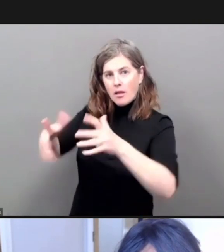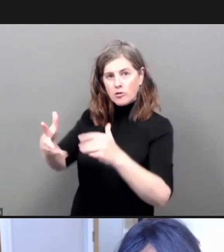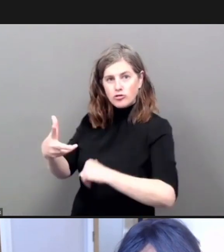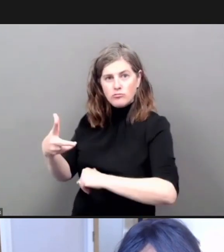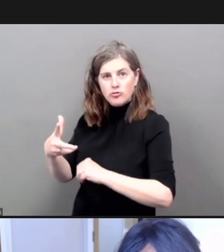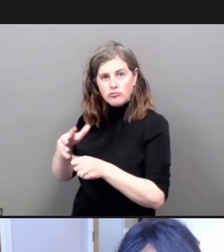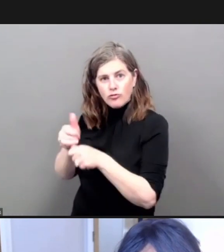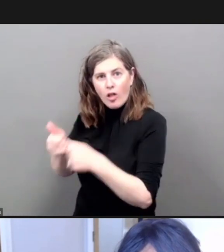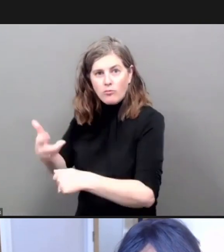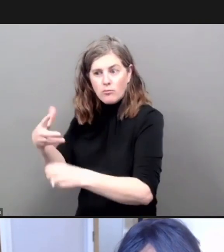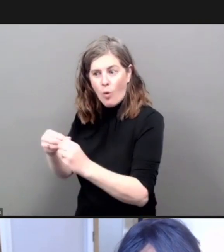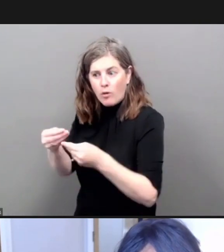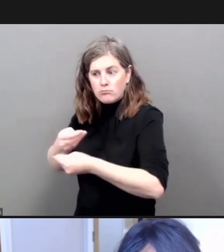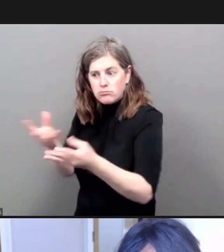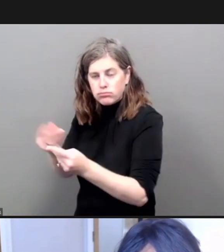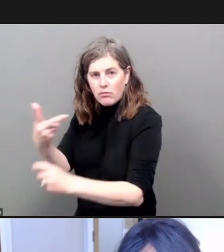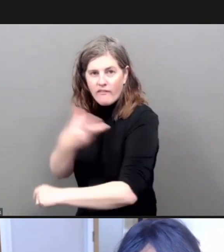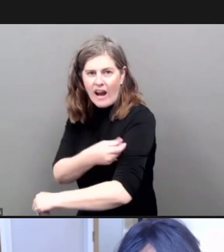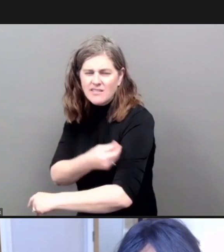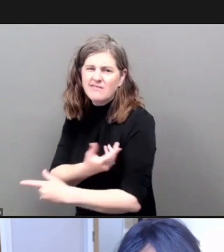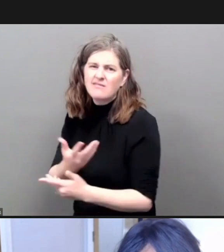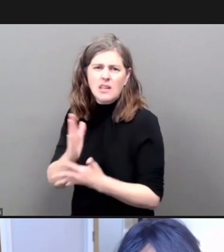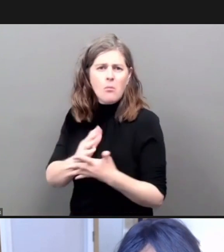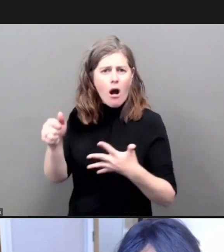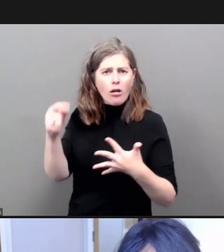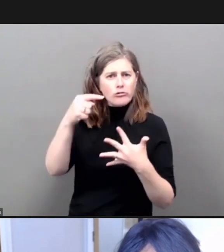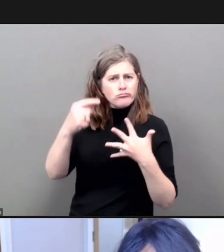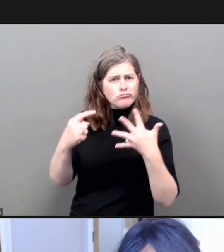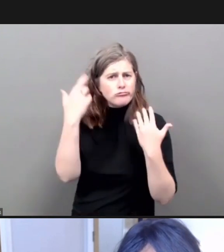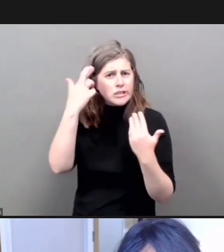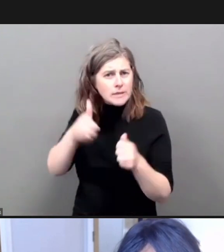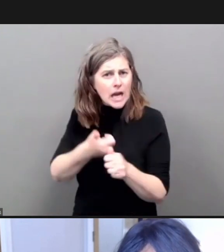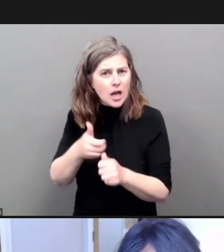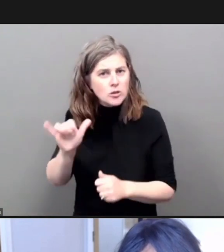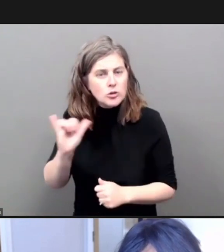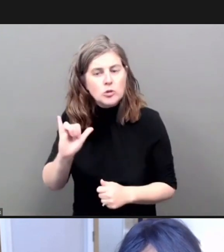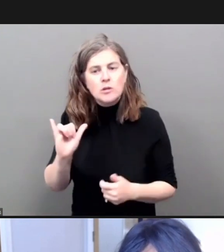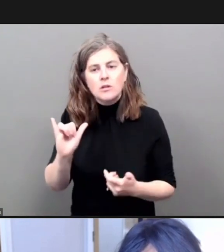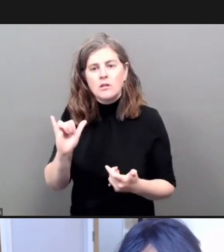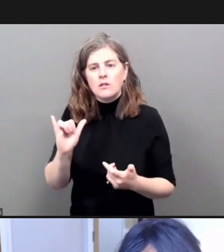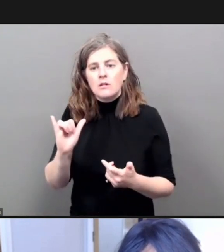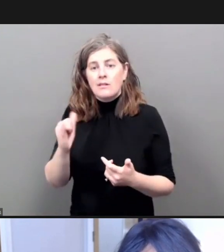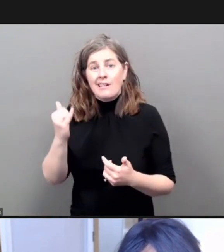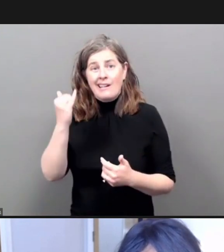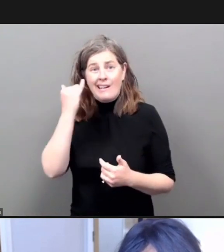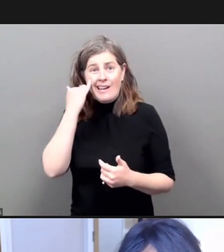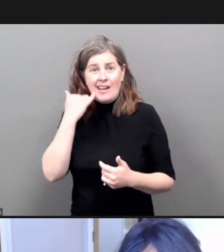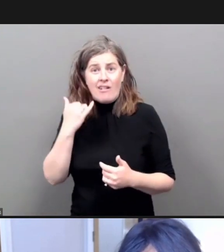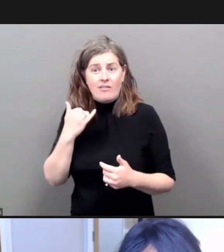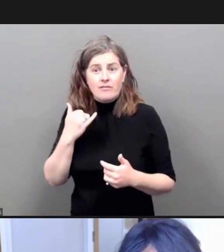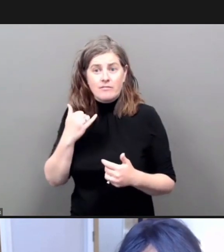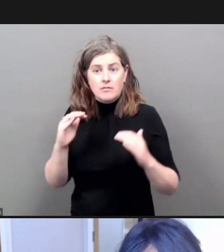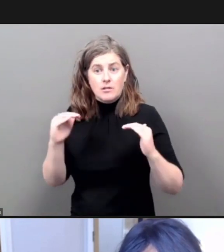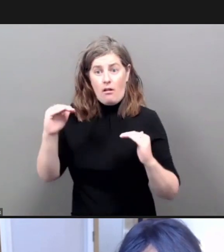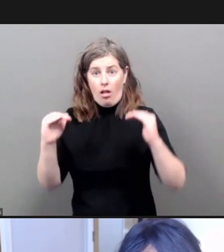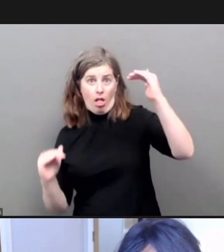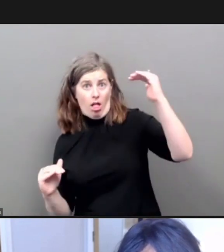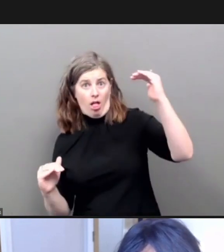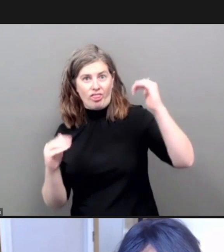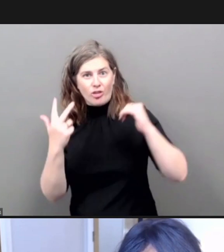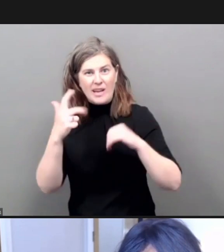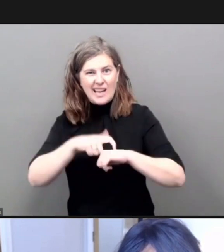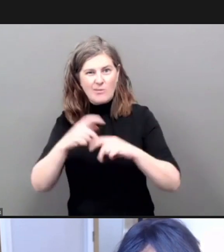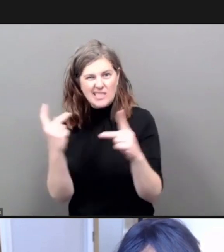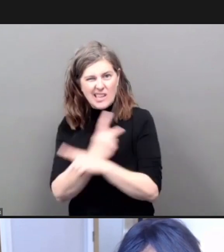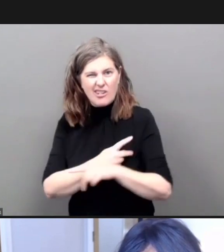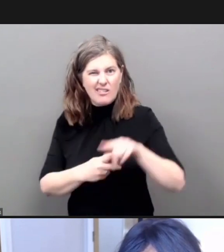county. I mean, obviously there's other factors that must be at play if you have a threefold difference in the percentage of people